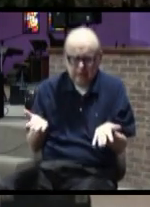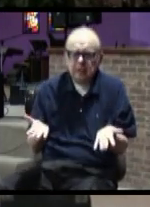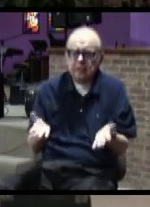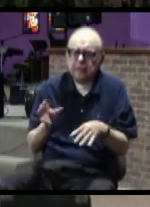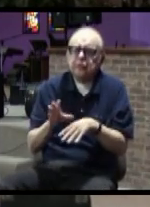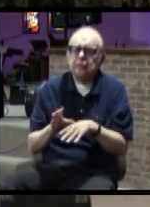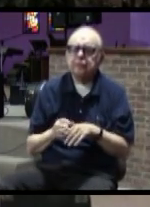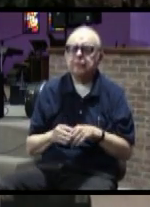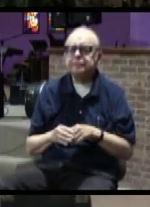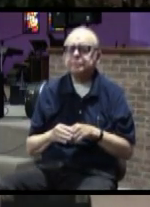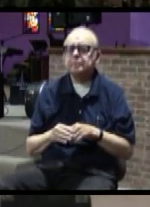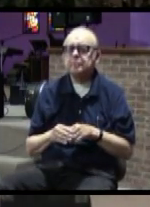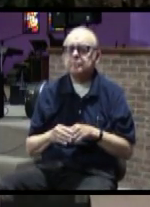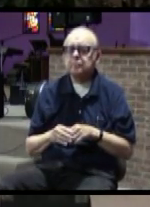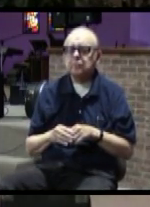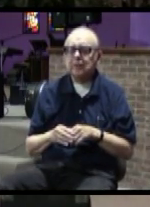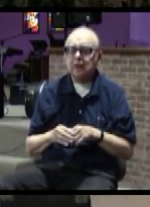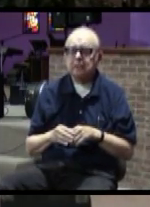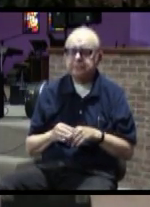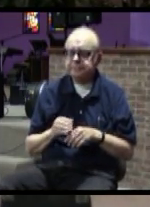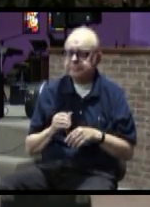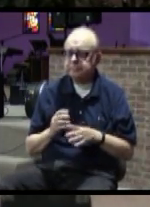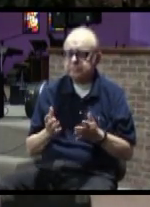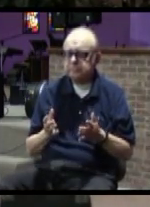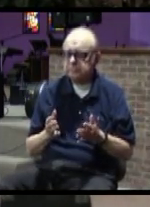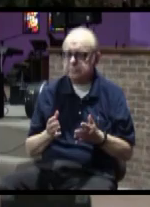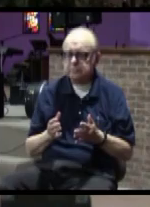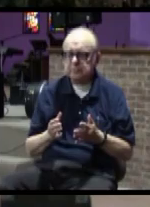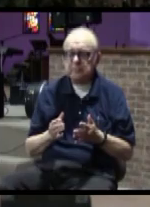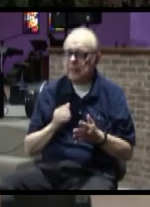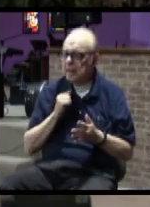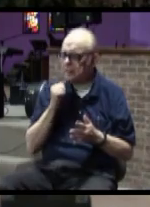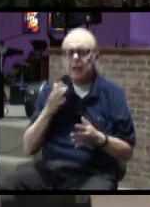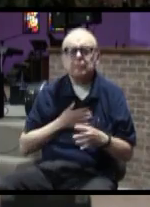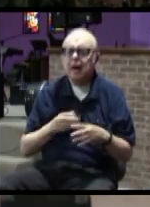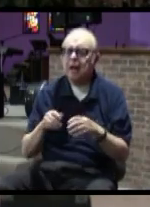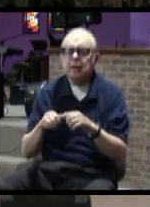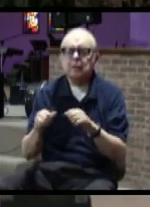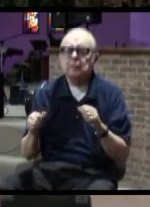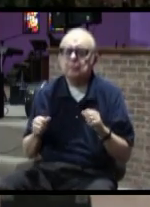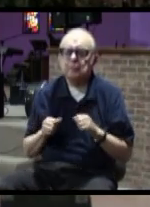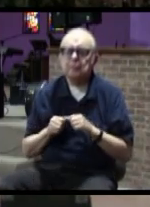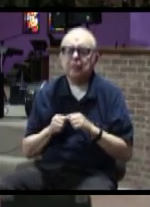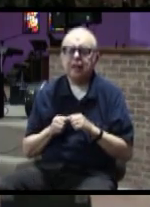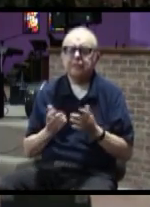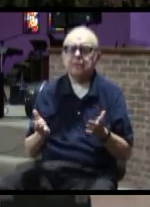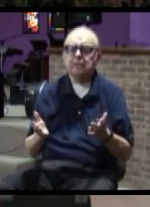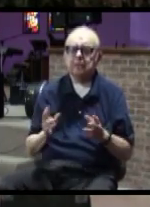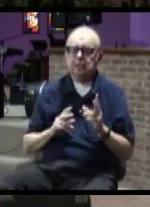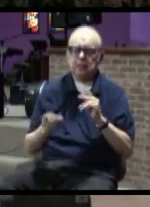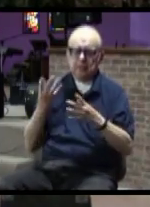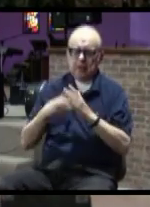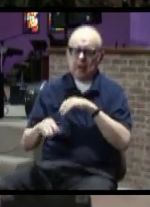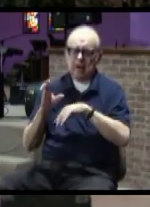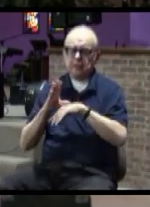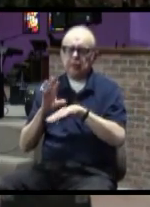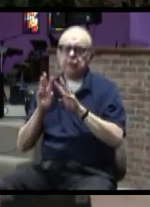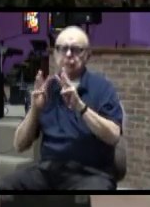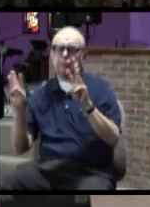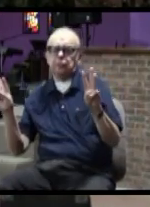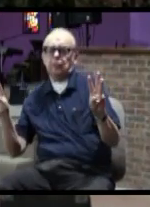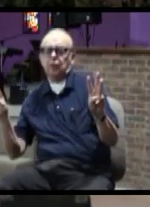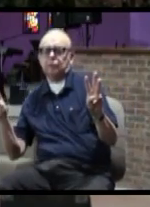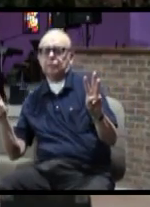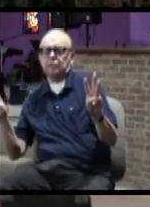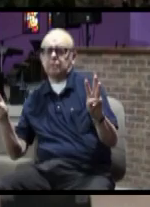got something to do here. And it isn't just occupy space, because there are